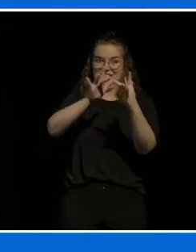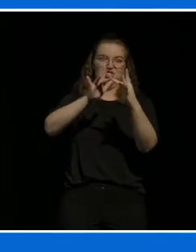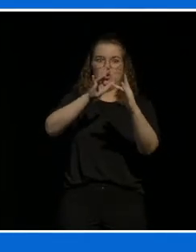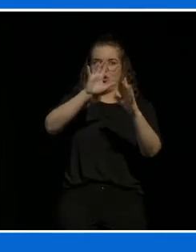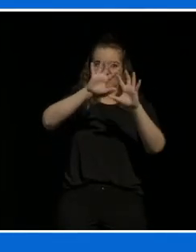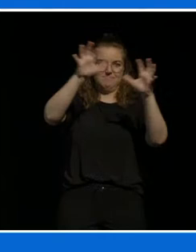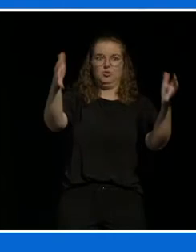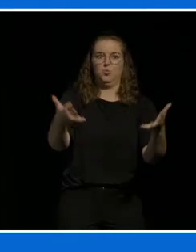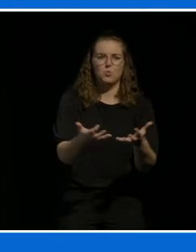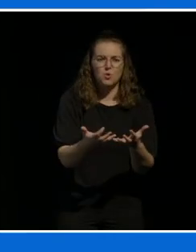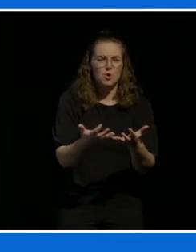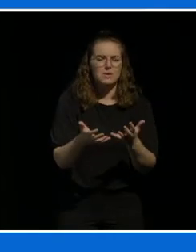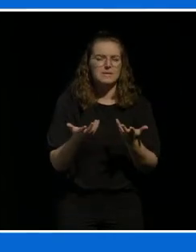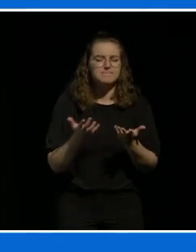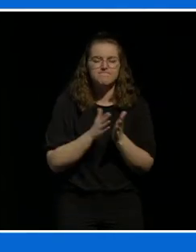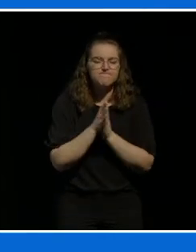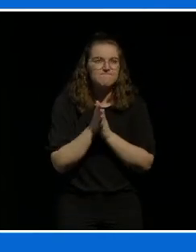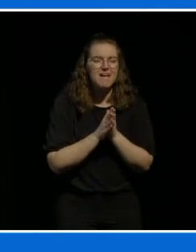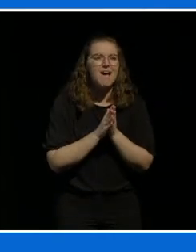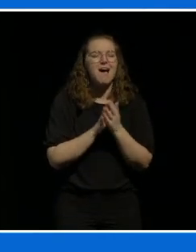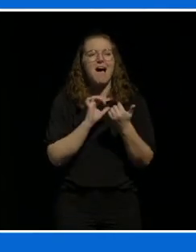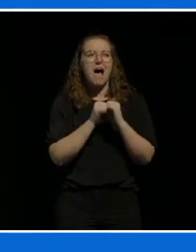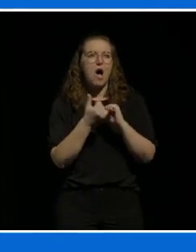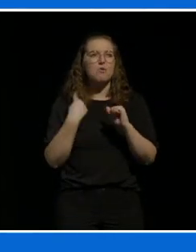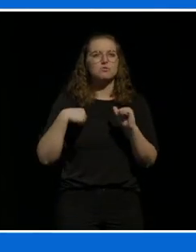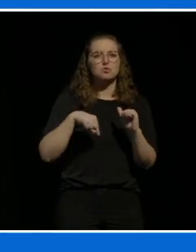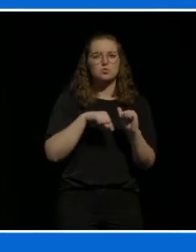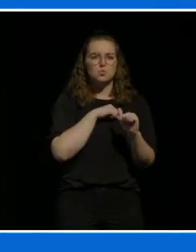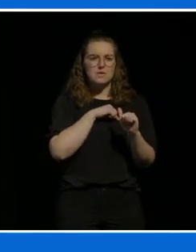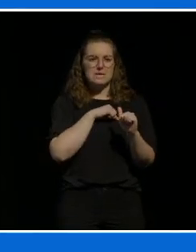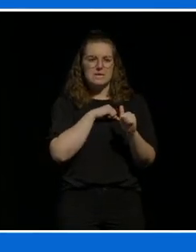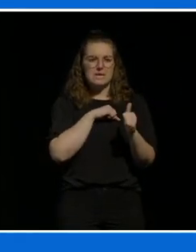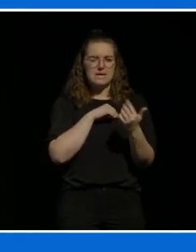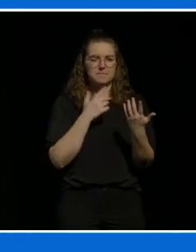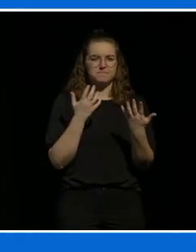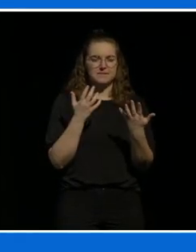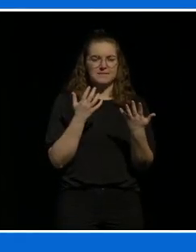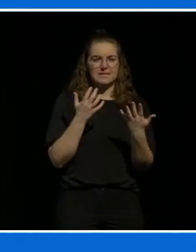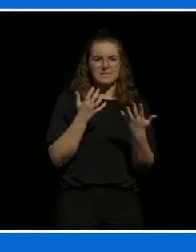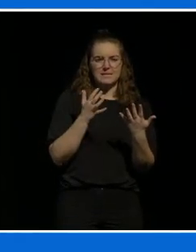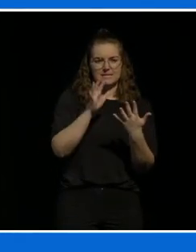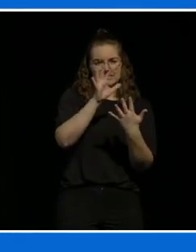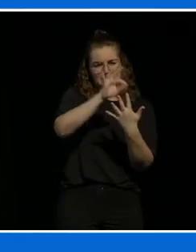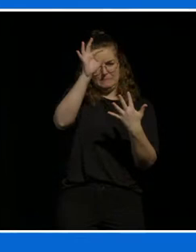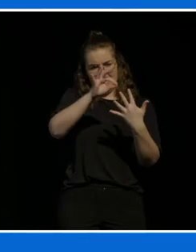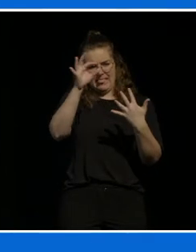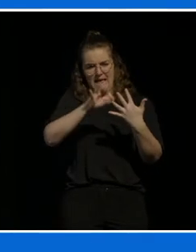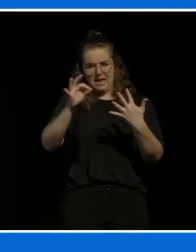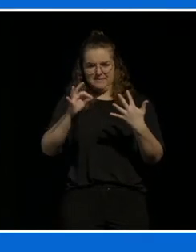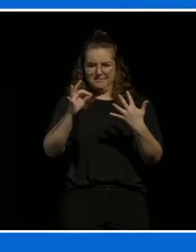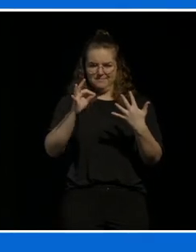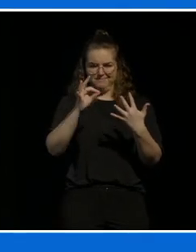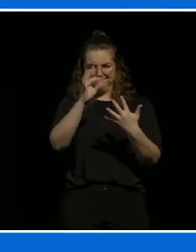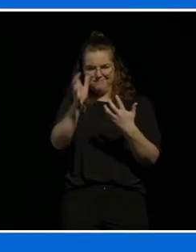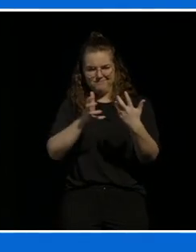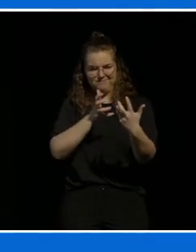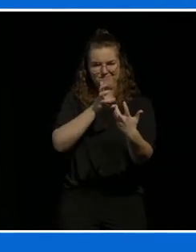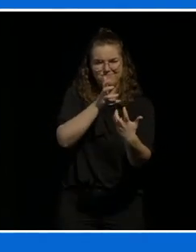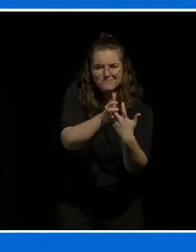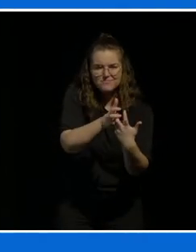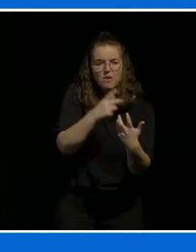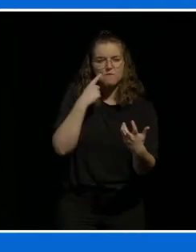but how do we curate an experience for these children? And also, what is the training that can be given